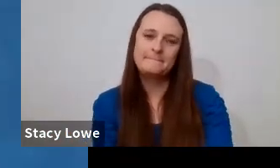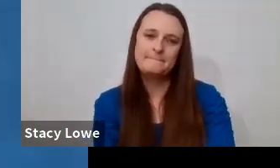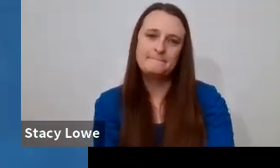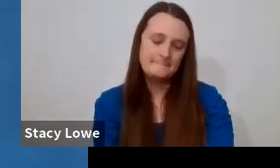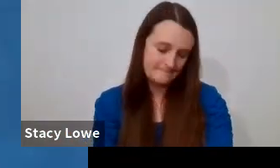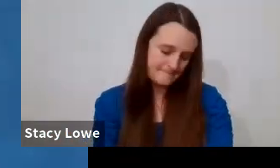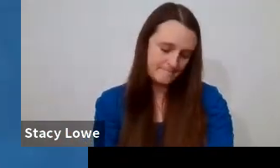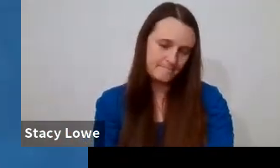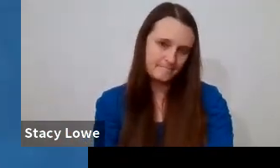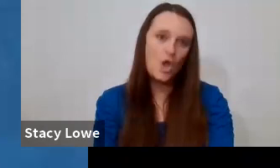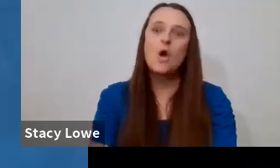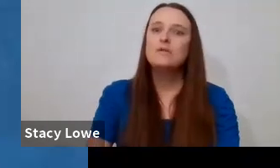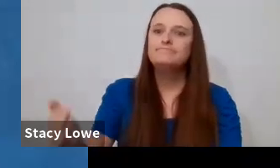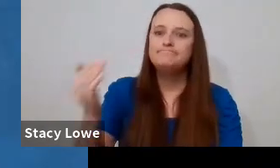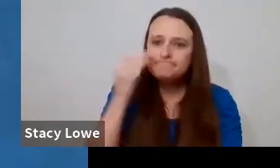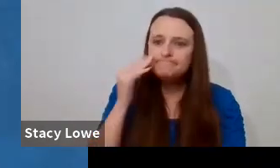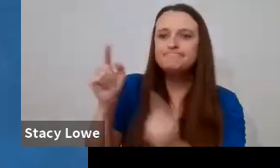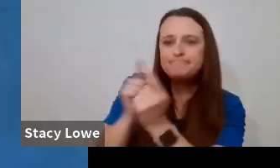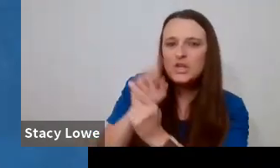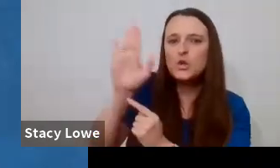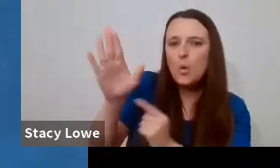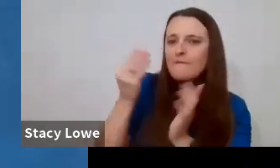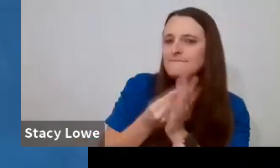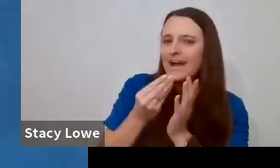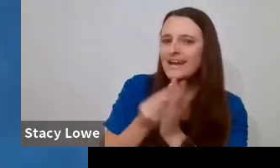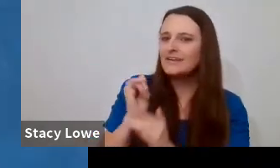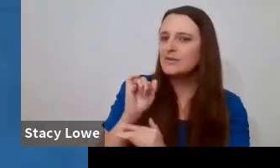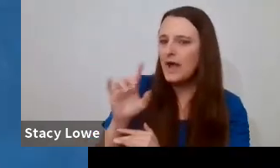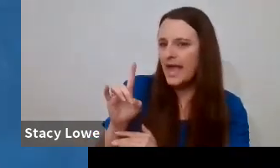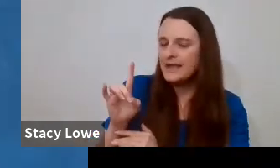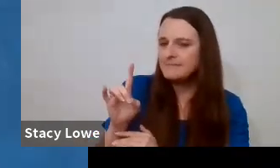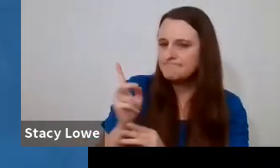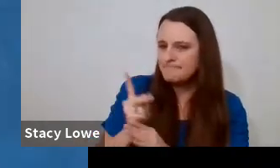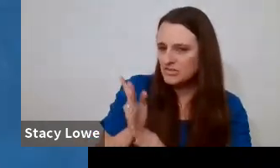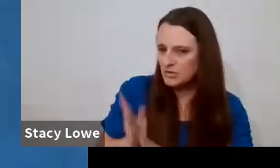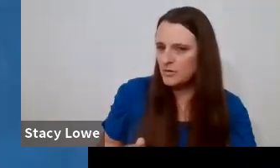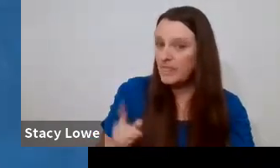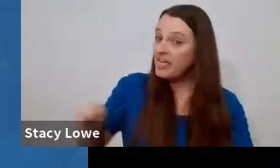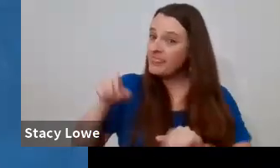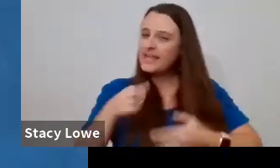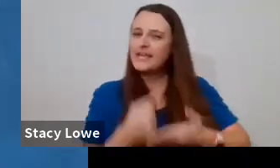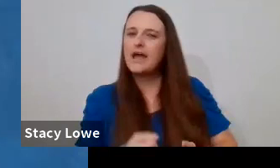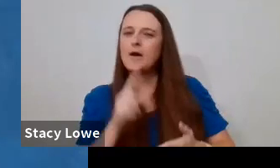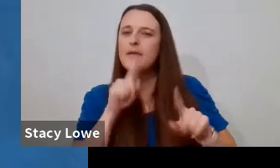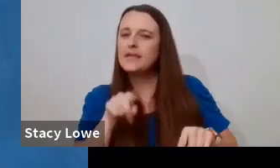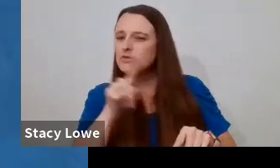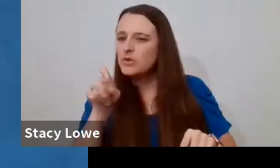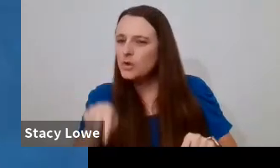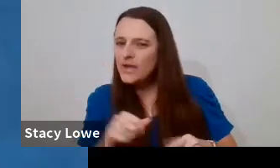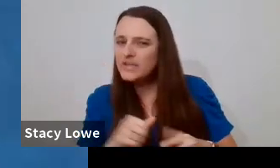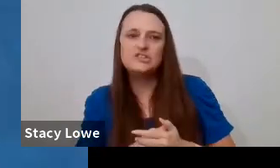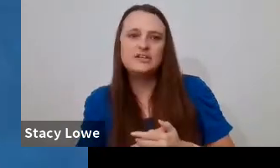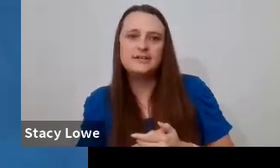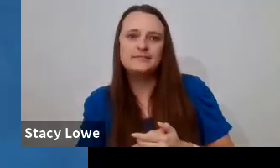Get to know your financial aid administrator. They can help with answering questions, special circumstances, or